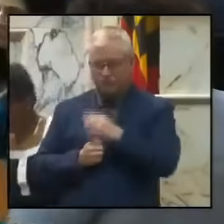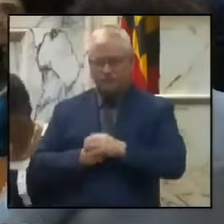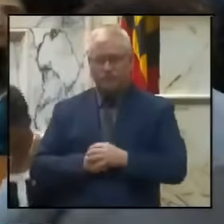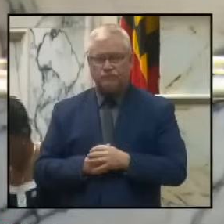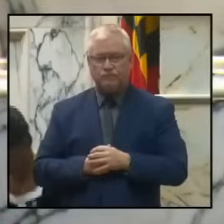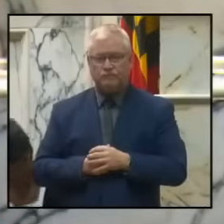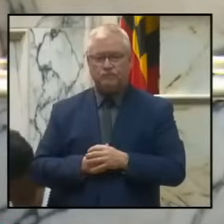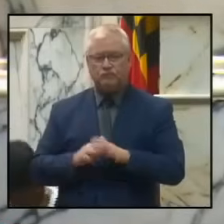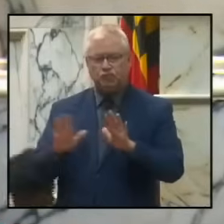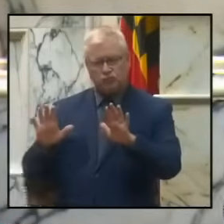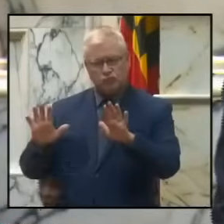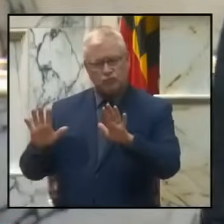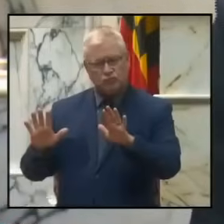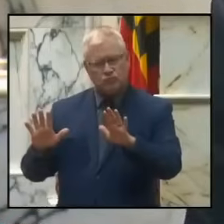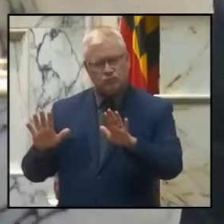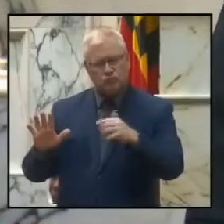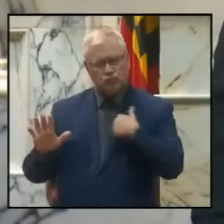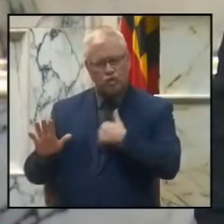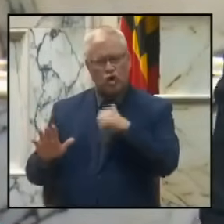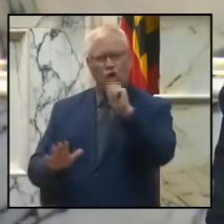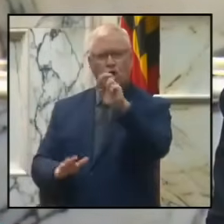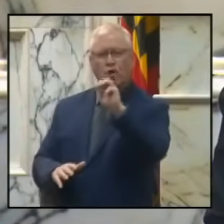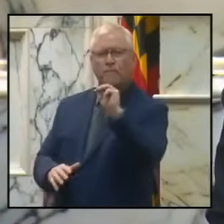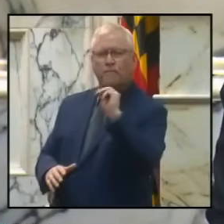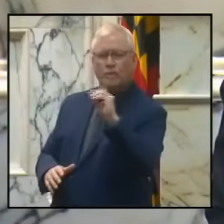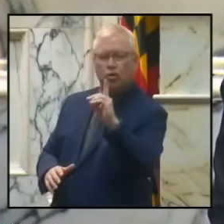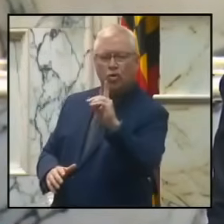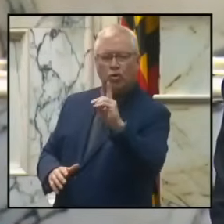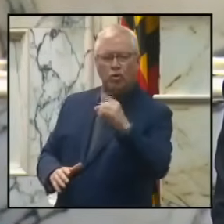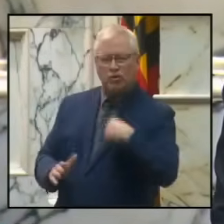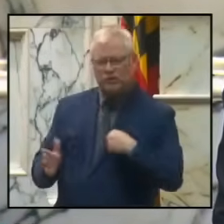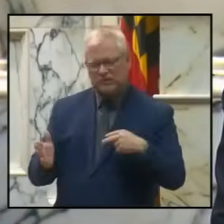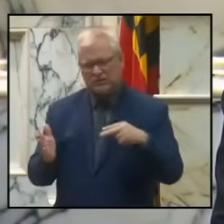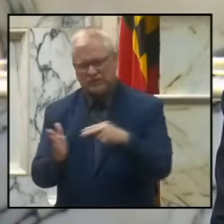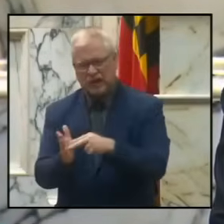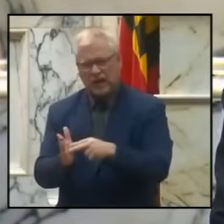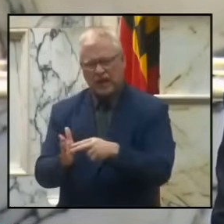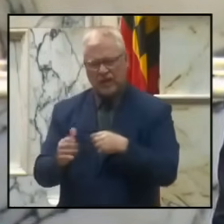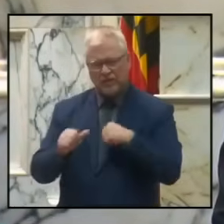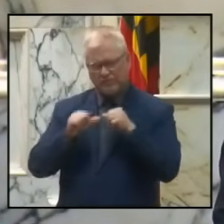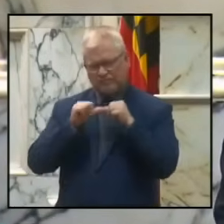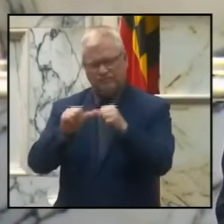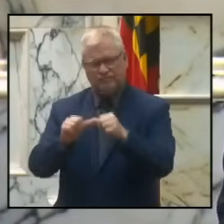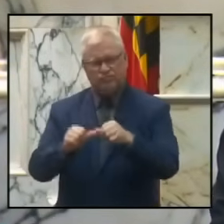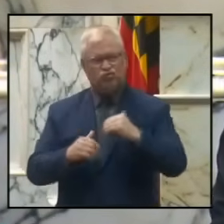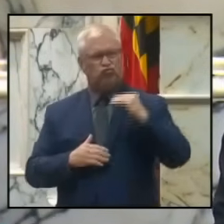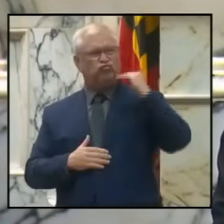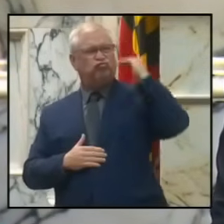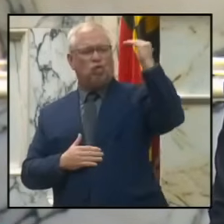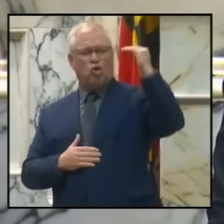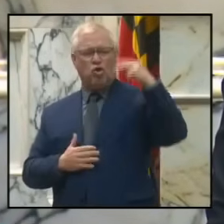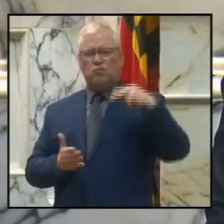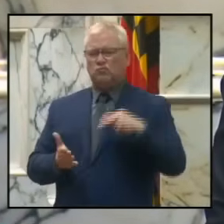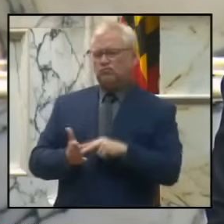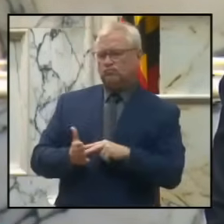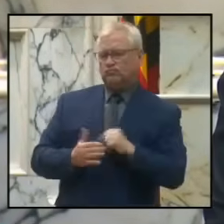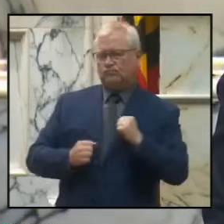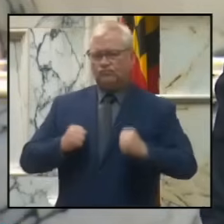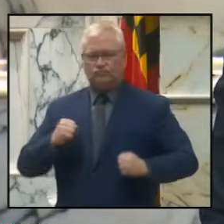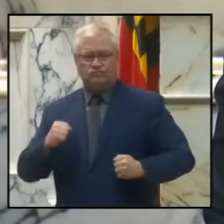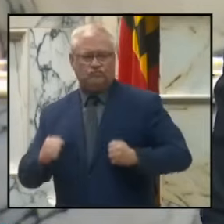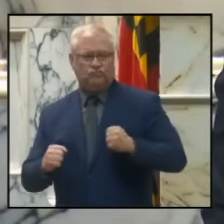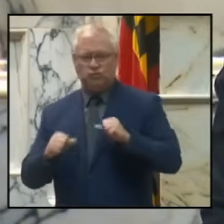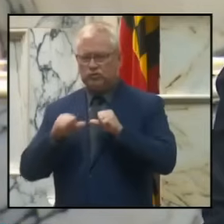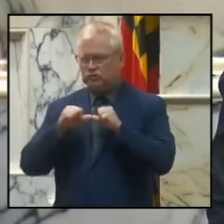we are Maryland. We step up. We stand tall. That is always what we have done. That we